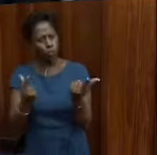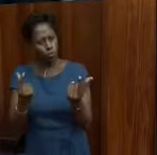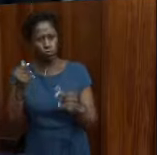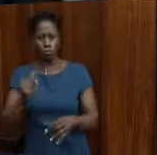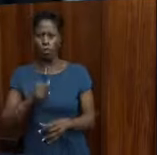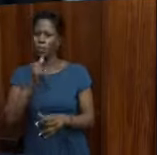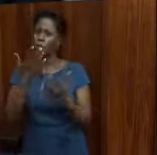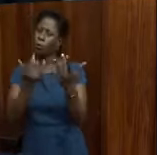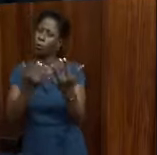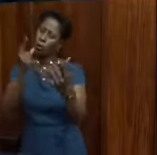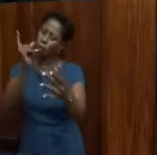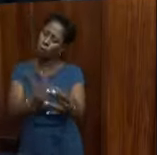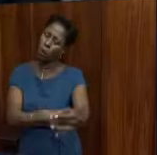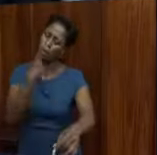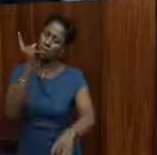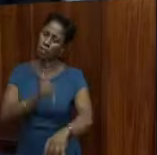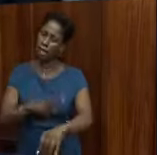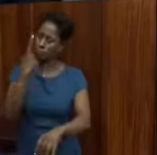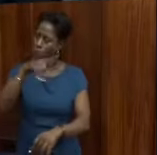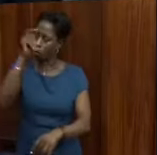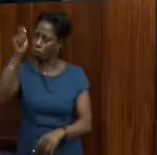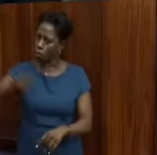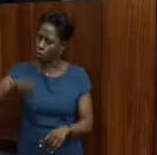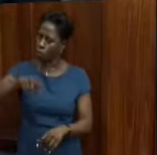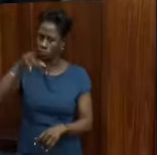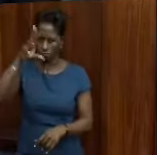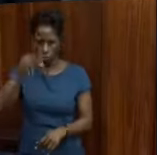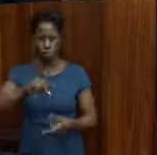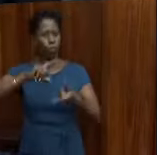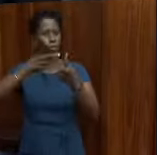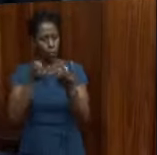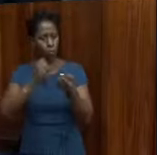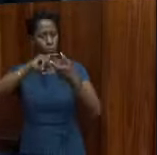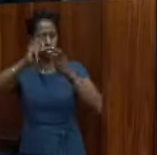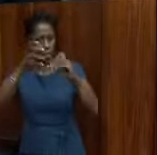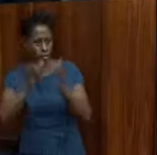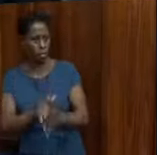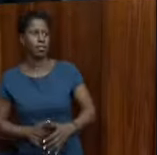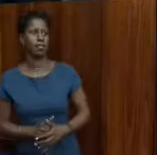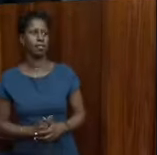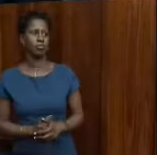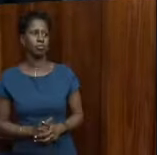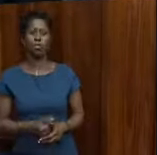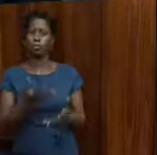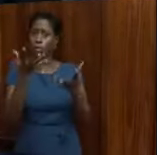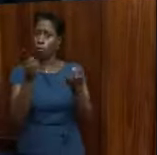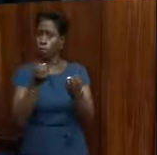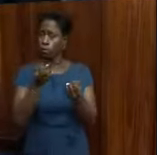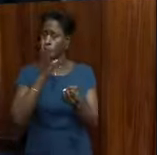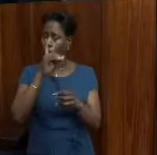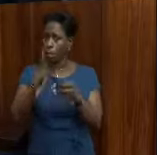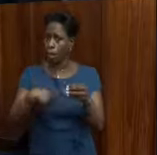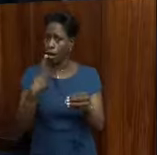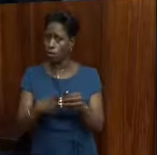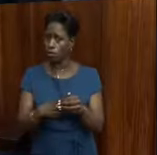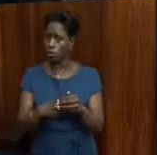therefore will continue to take a holistic approach to address the issues of crime reduction and